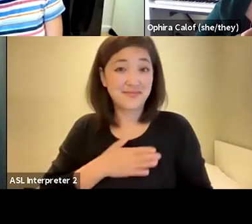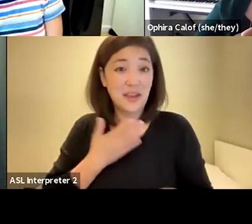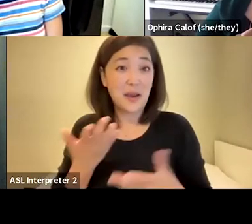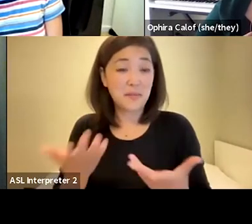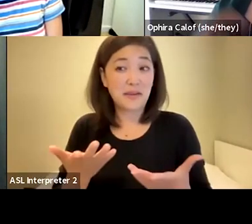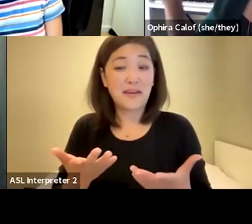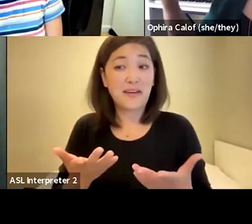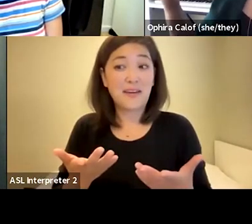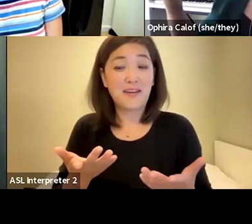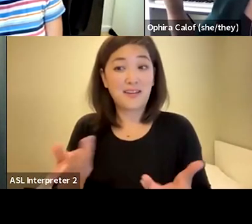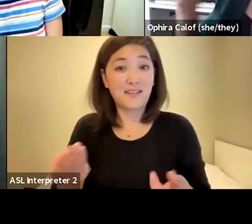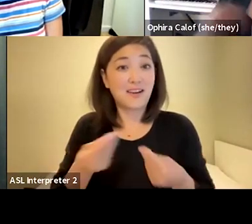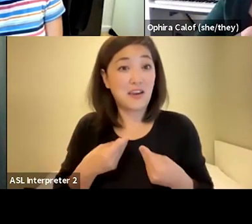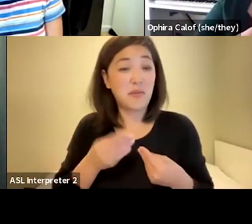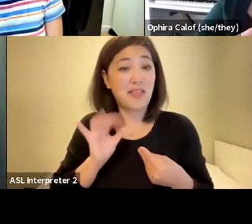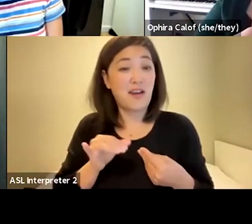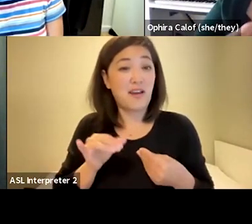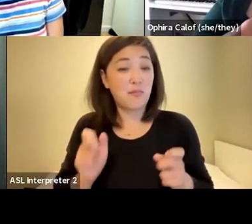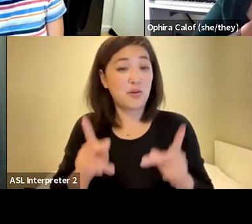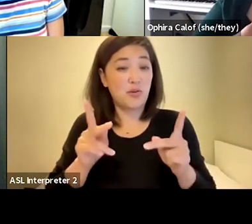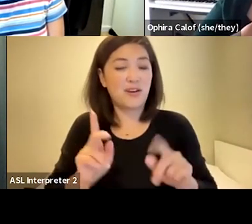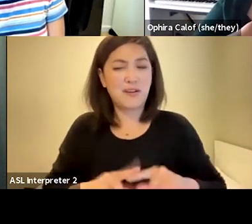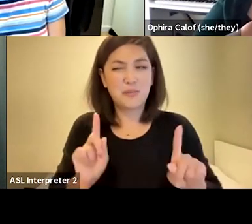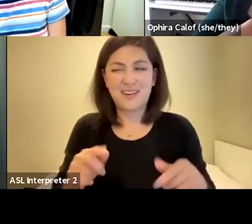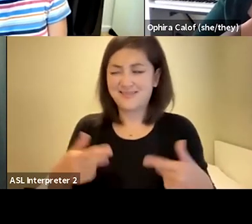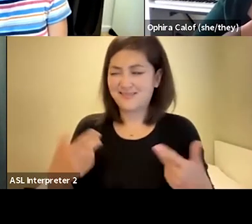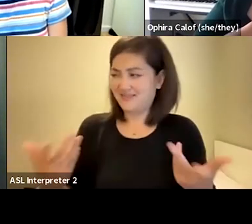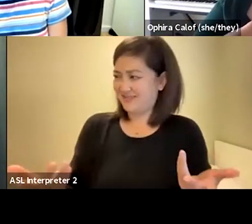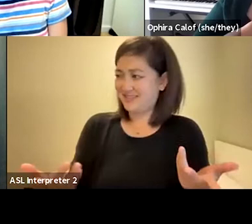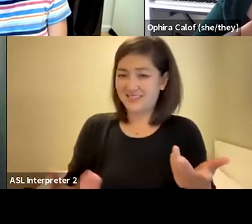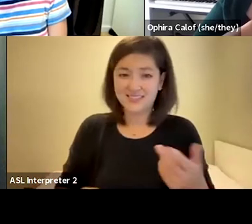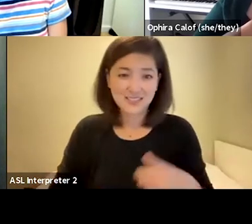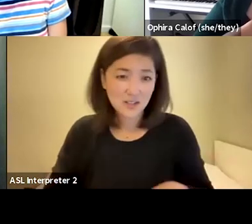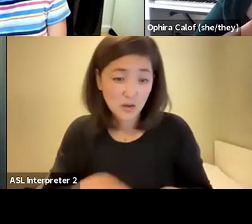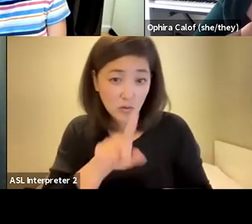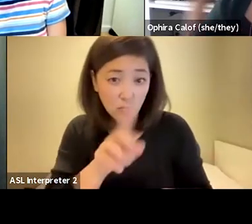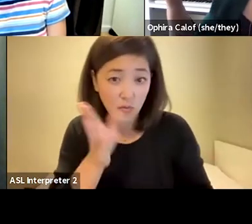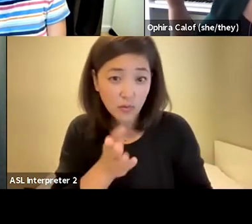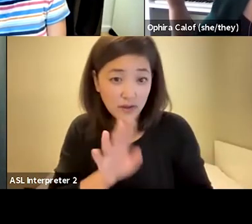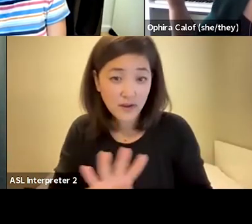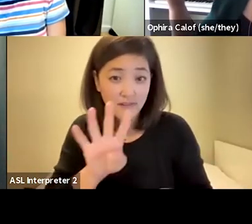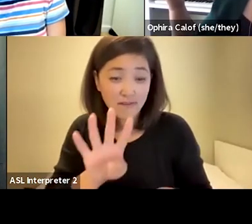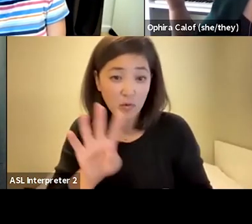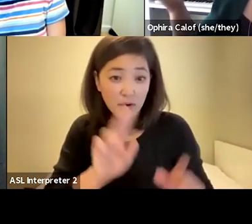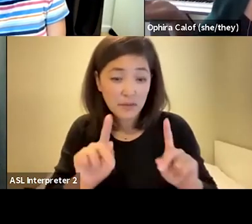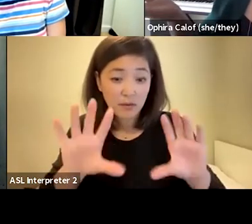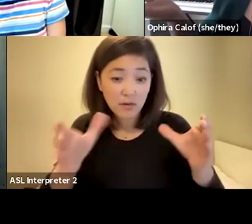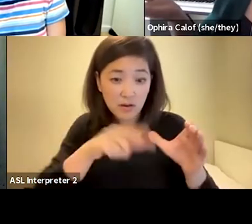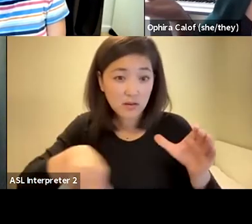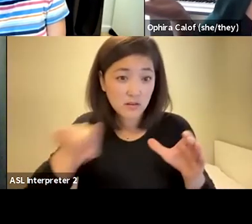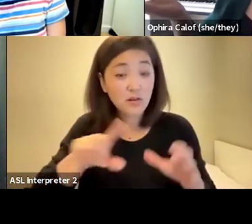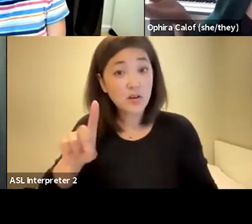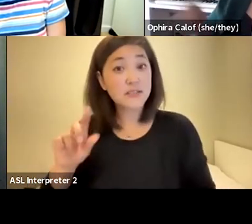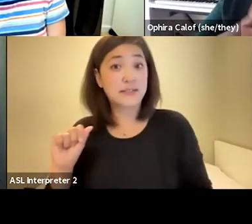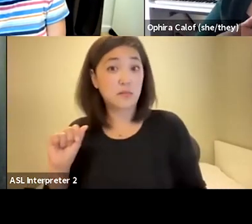and, you know, great, but approximately 1 in 4 people are